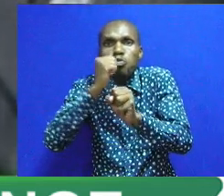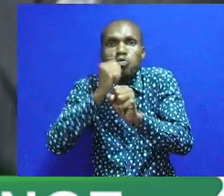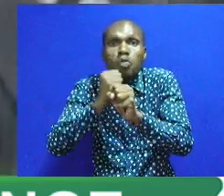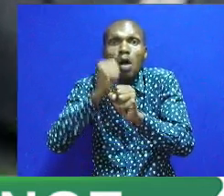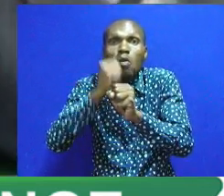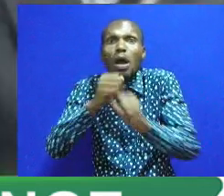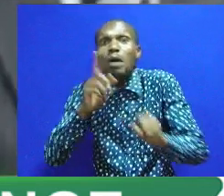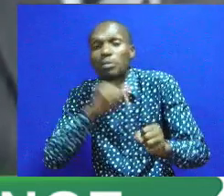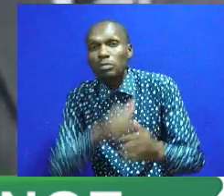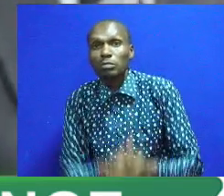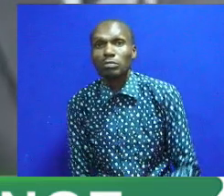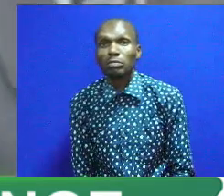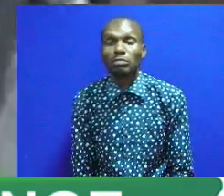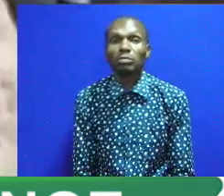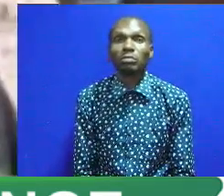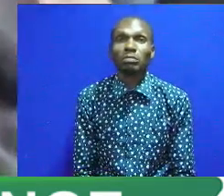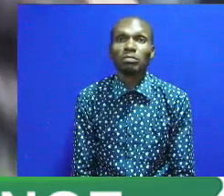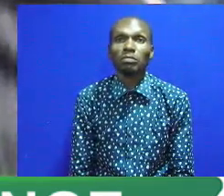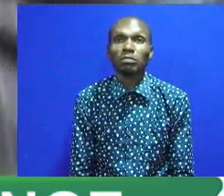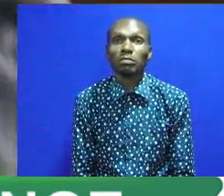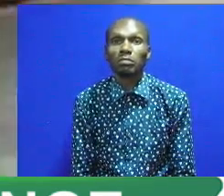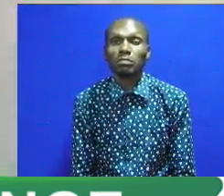nanchi.